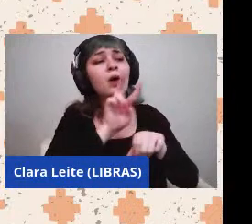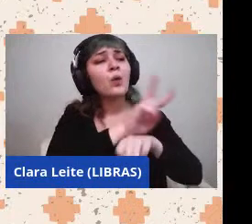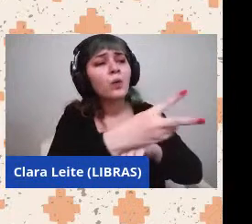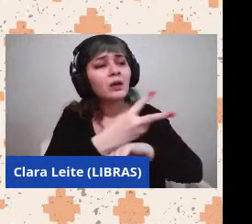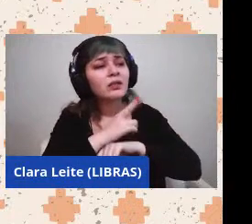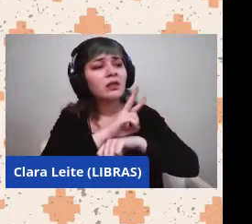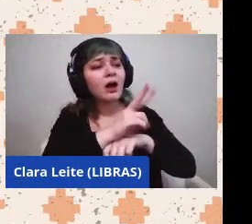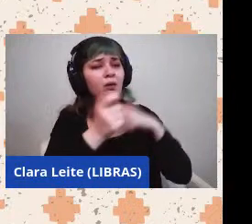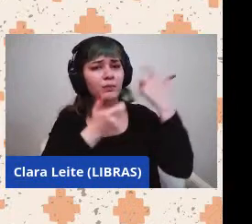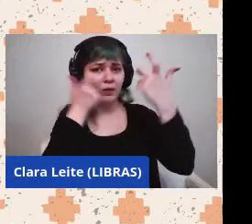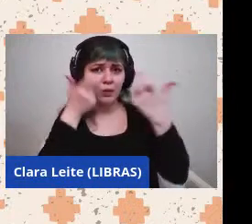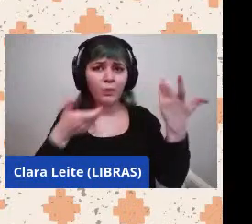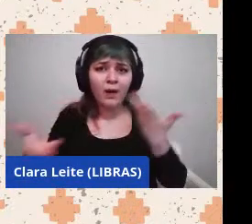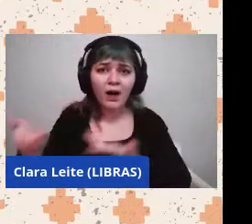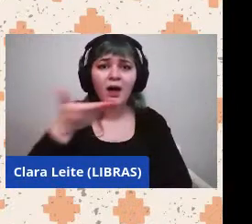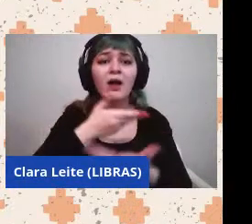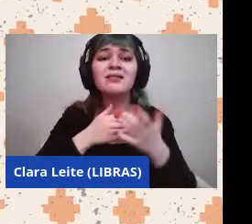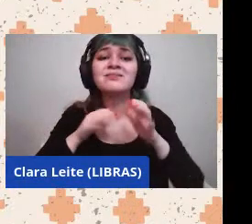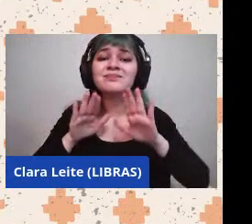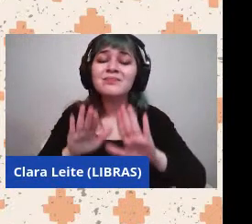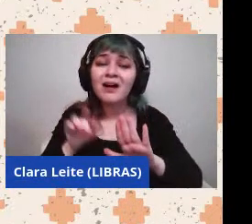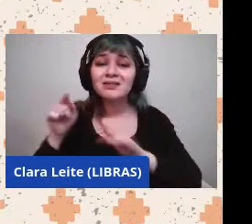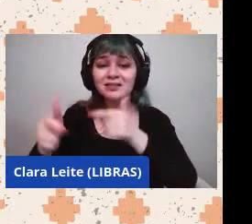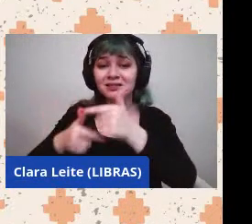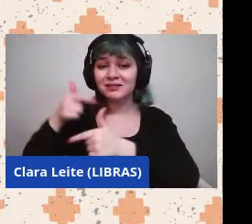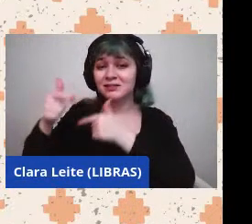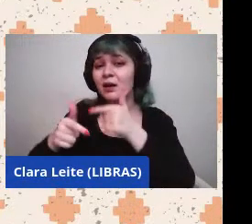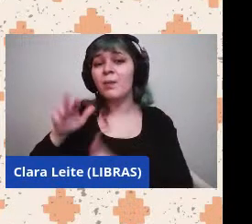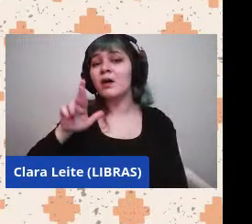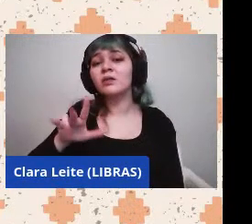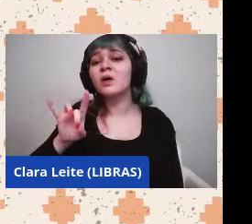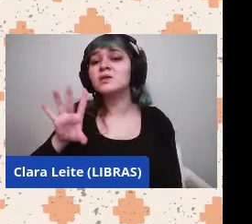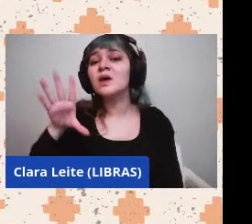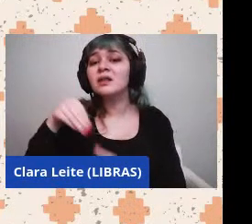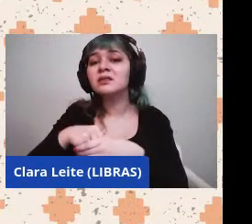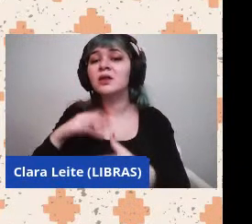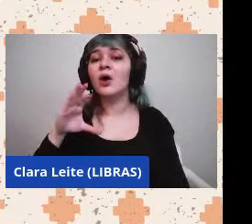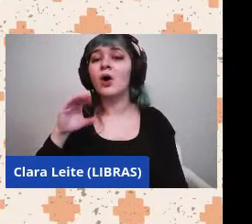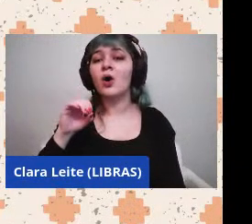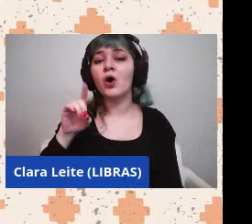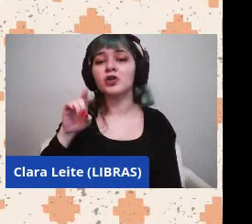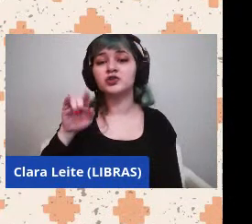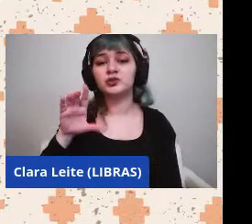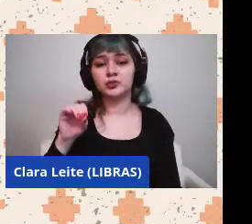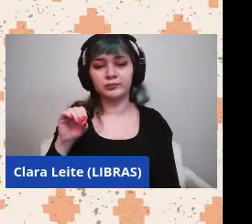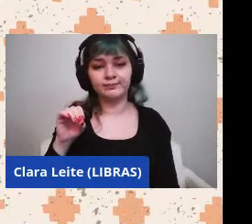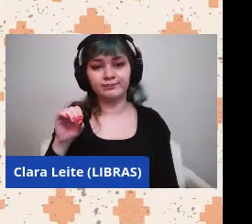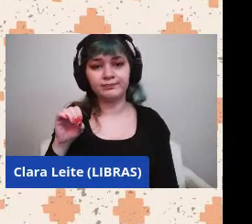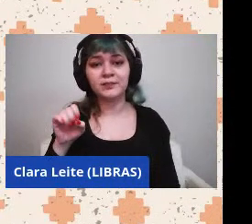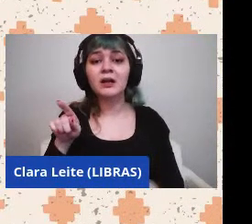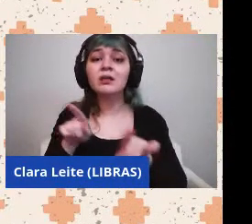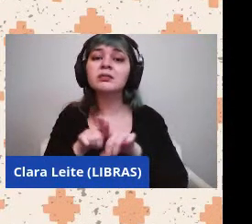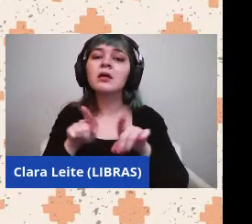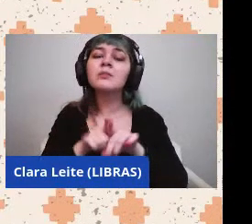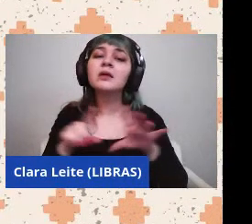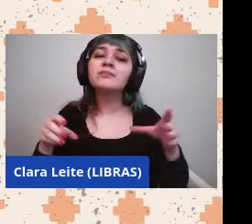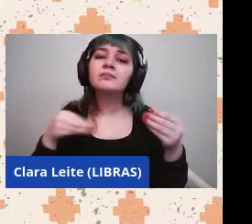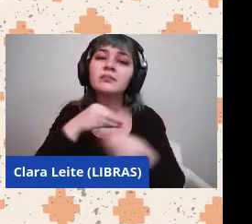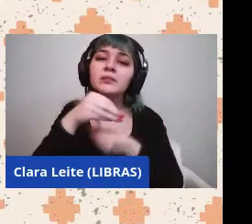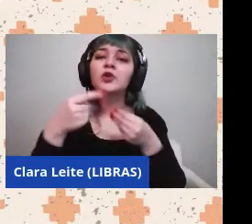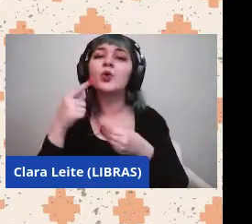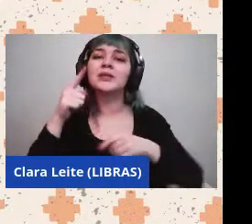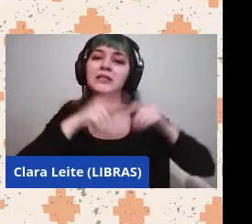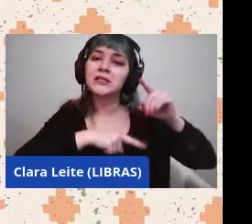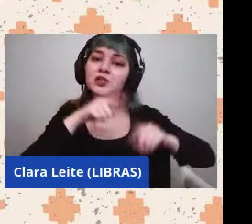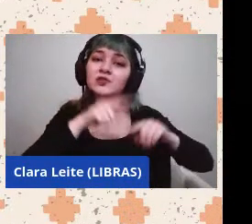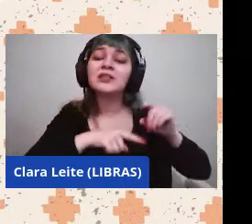and concern. But that work is not only in the code, it's embedded in other activities. So once submitting